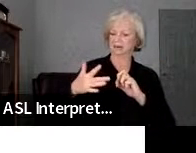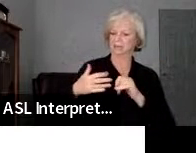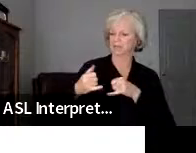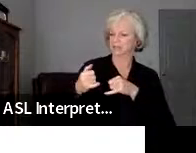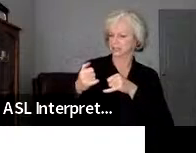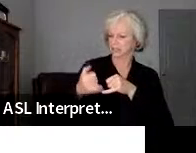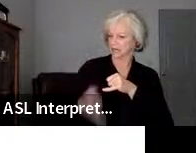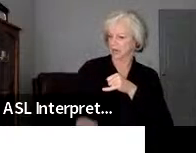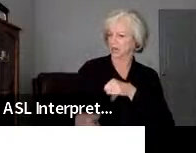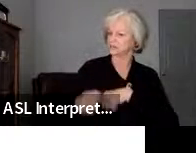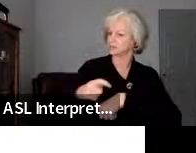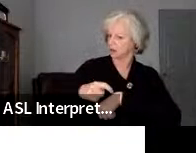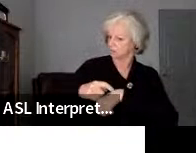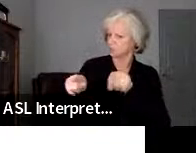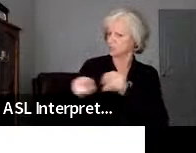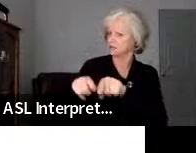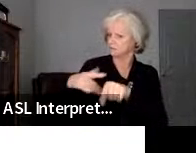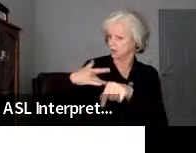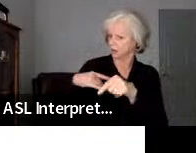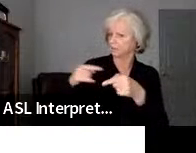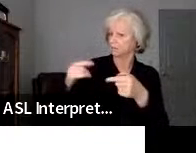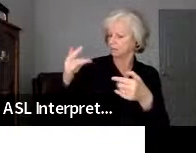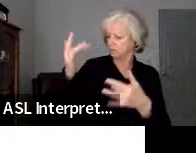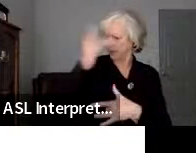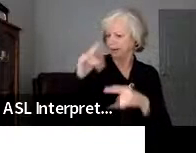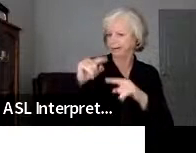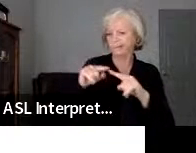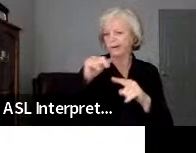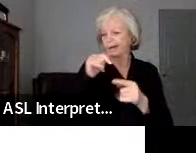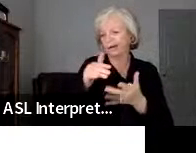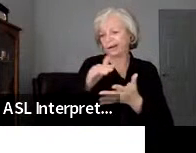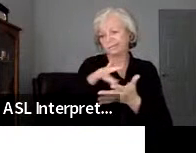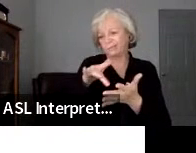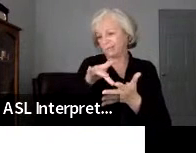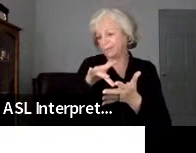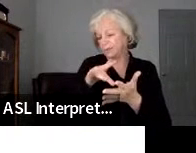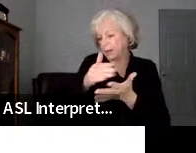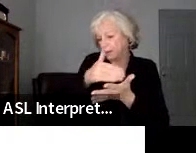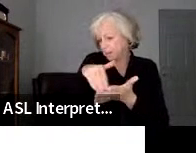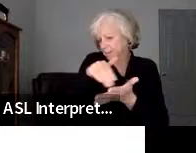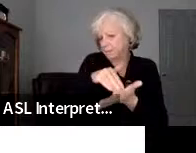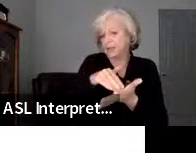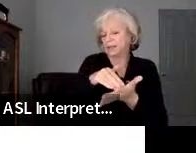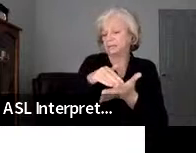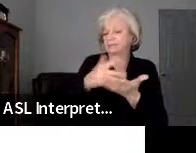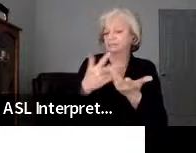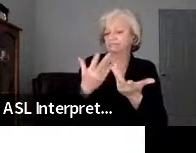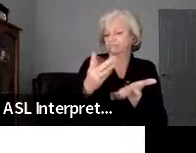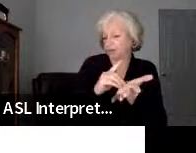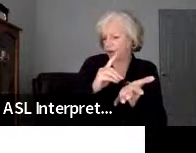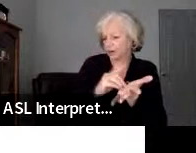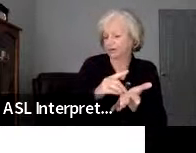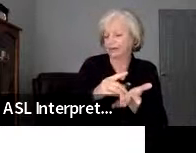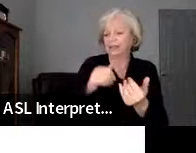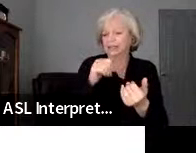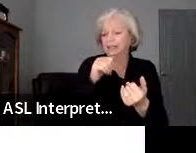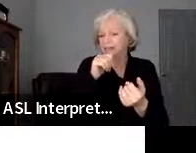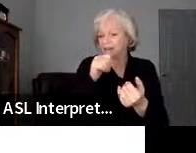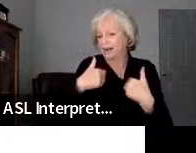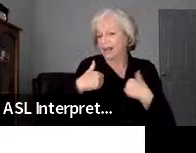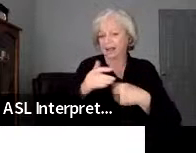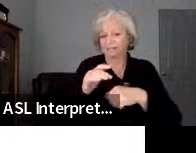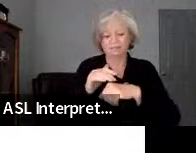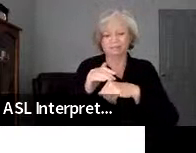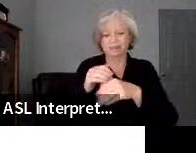infection, but they don't have a primary care provider. So, and they don't have any transportation to get to the hospital or to a clinic. So they call